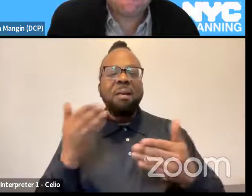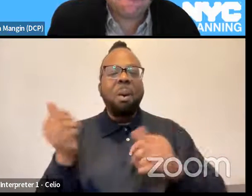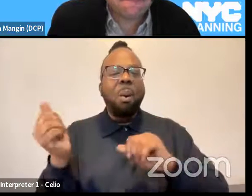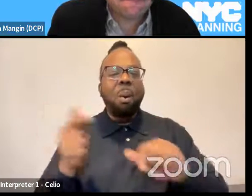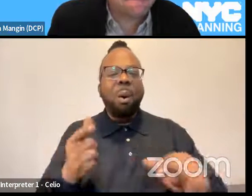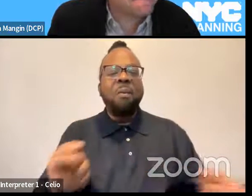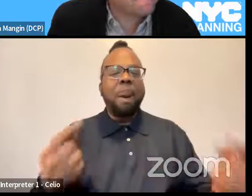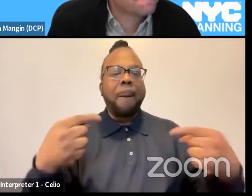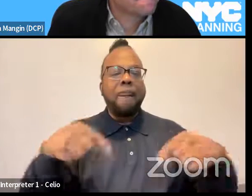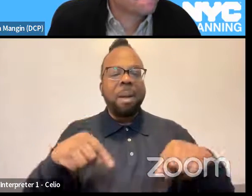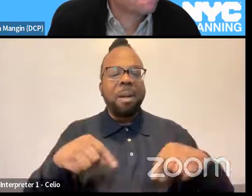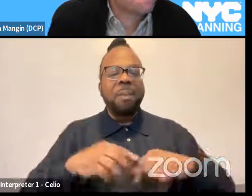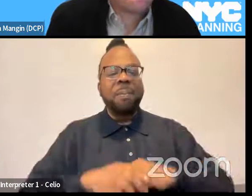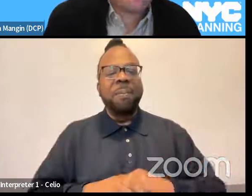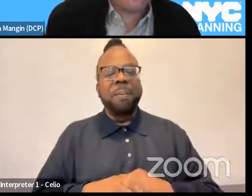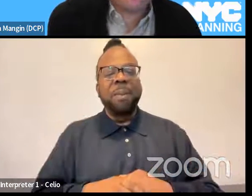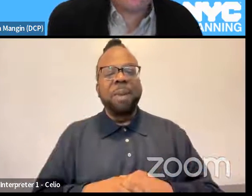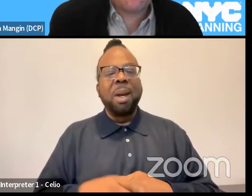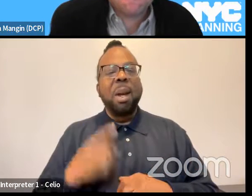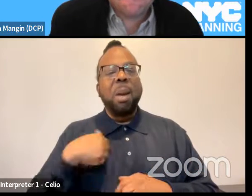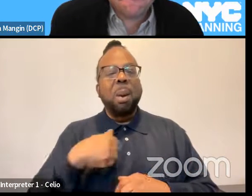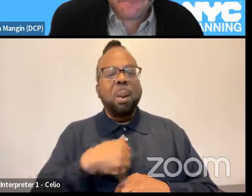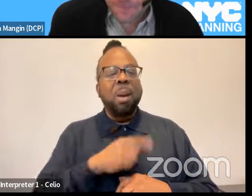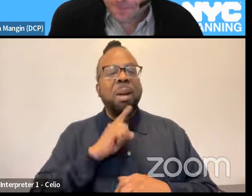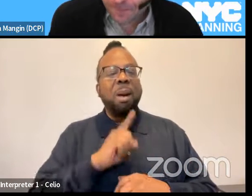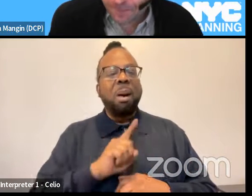Yeah, so we're